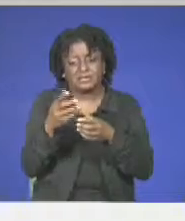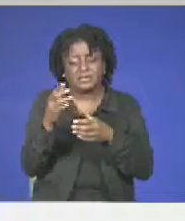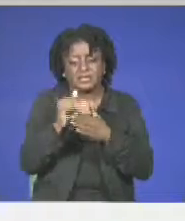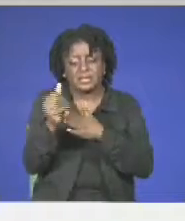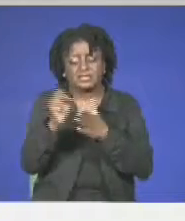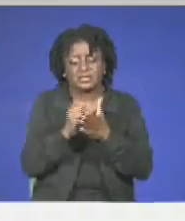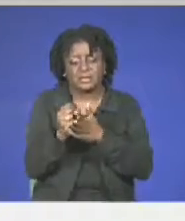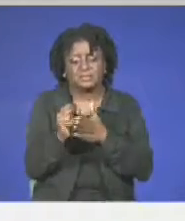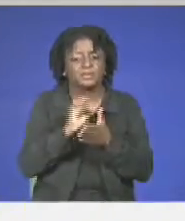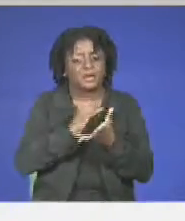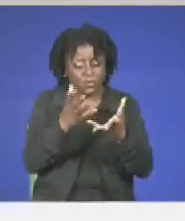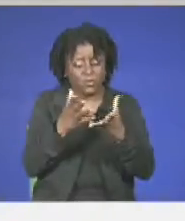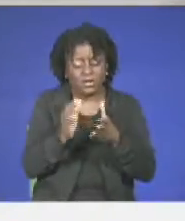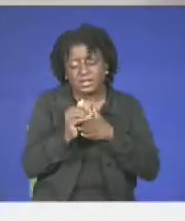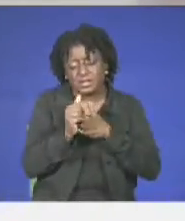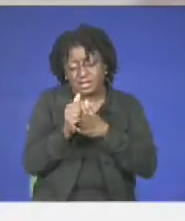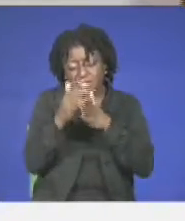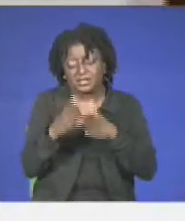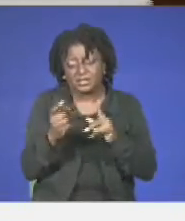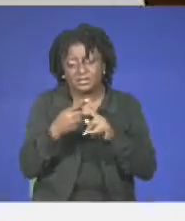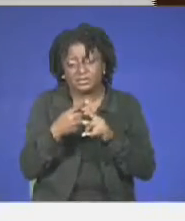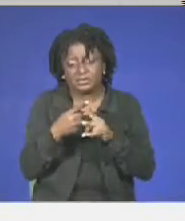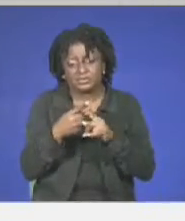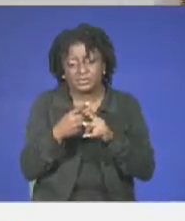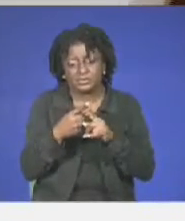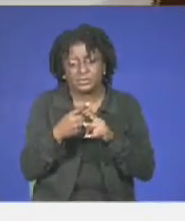address for the workers